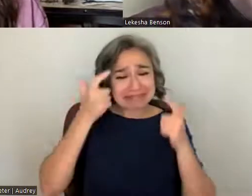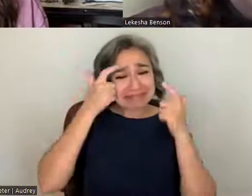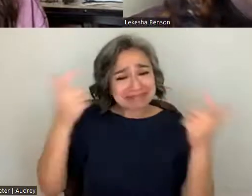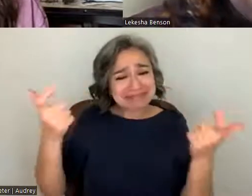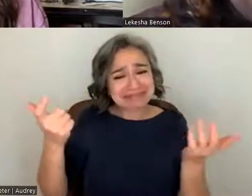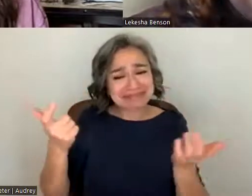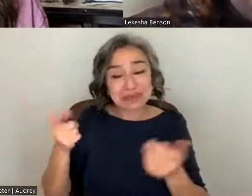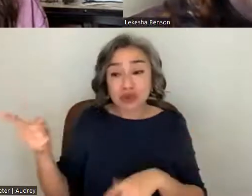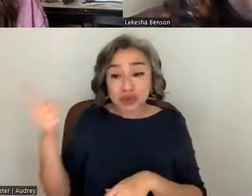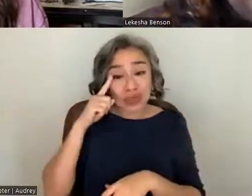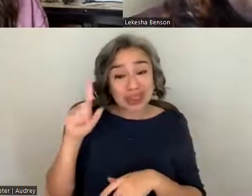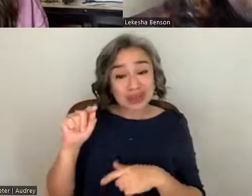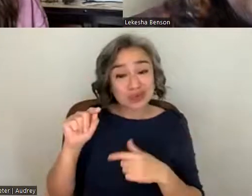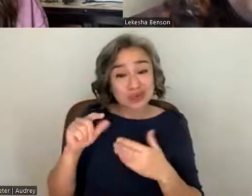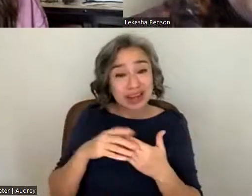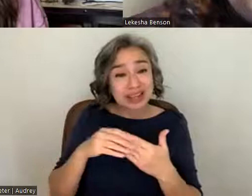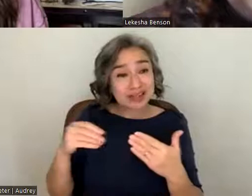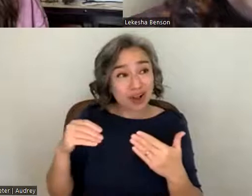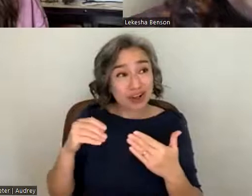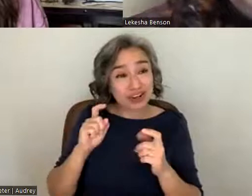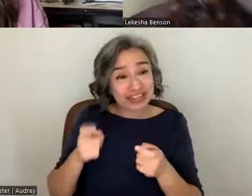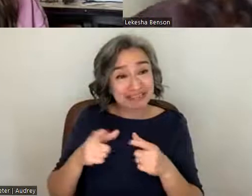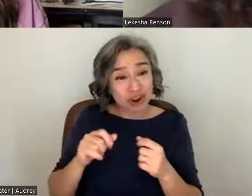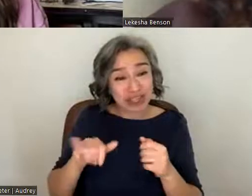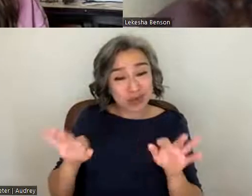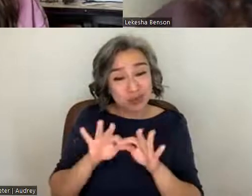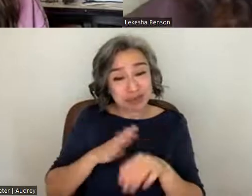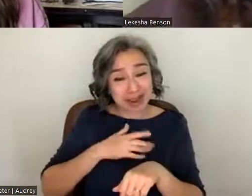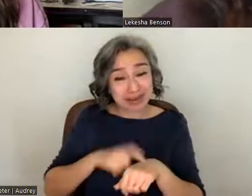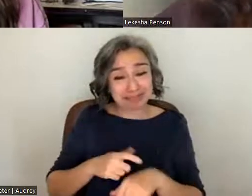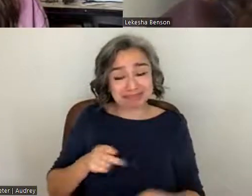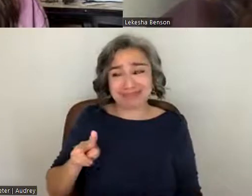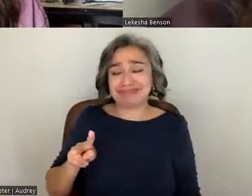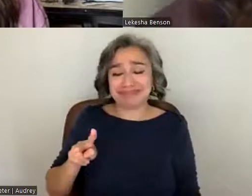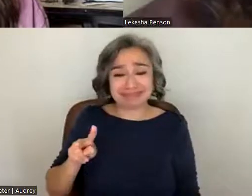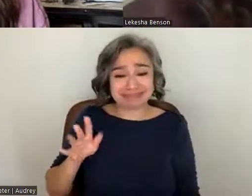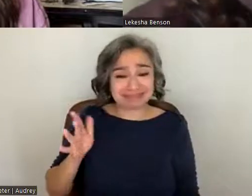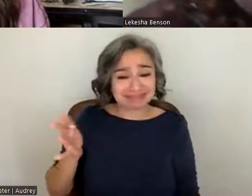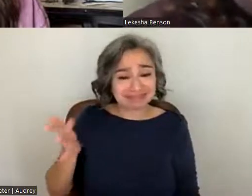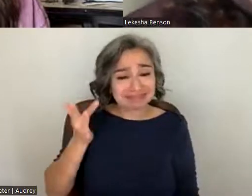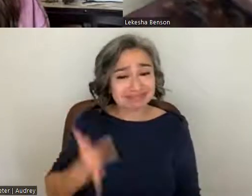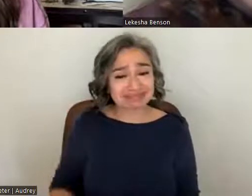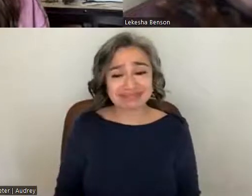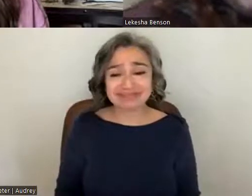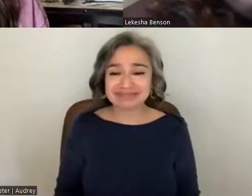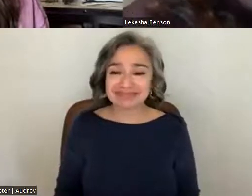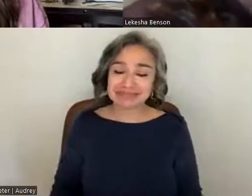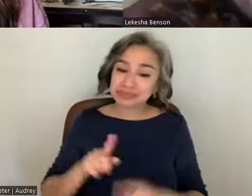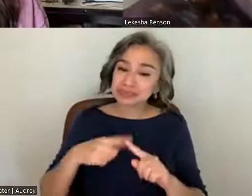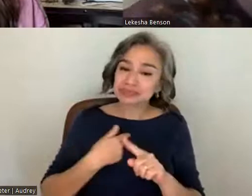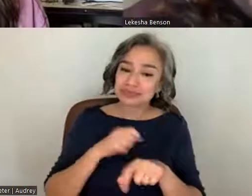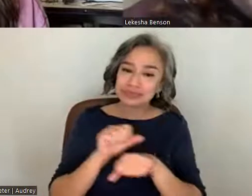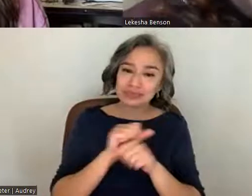that a $20 gift card is worth my time. And so when I've worked with clients and people, I've